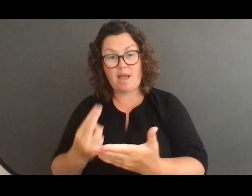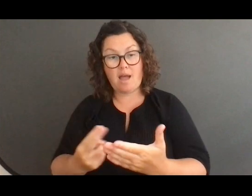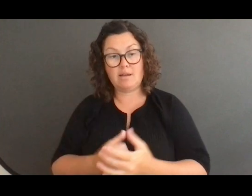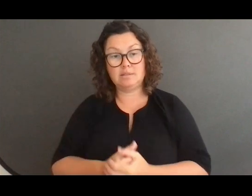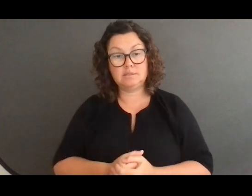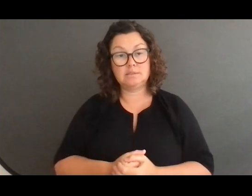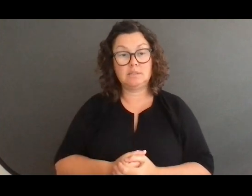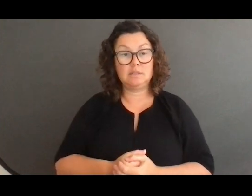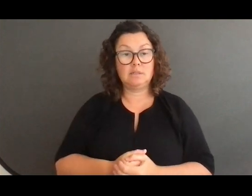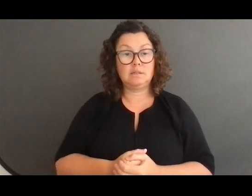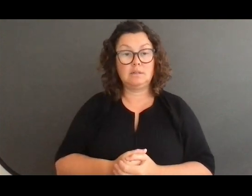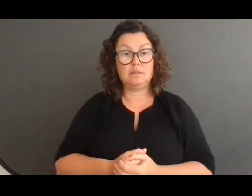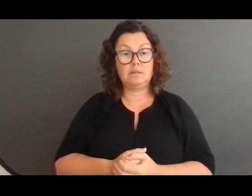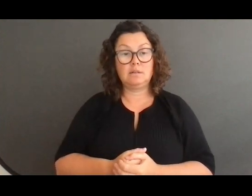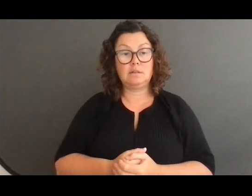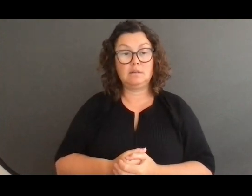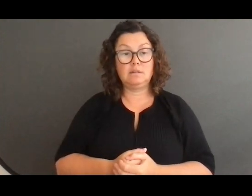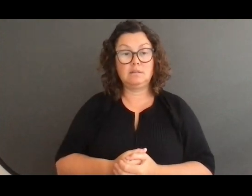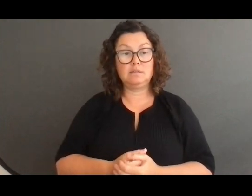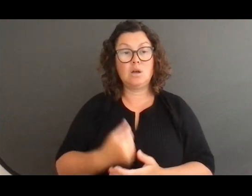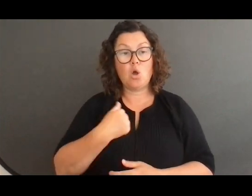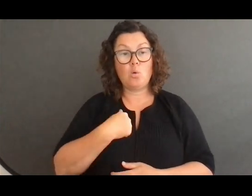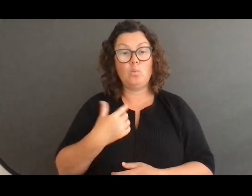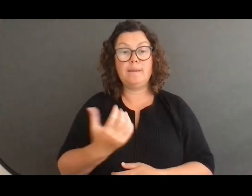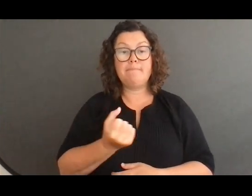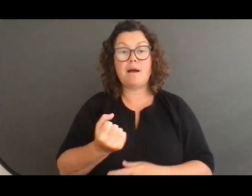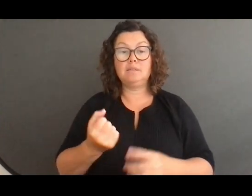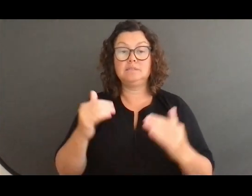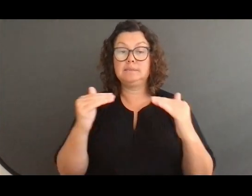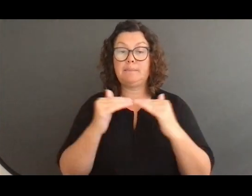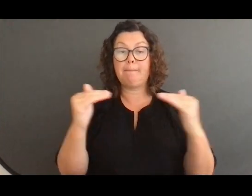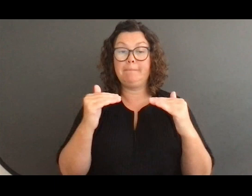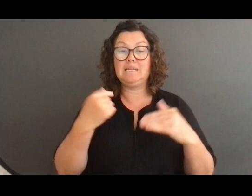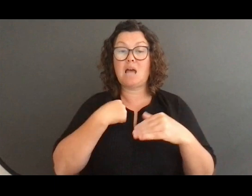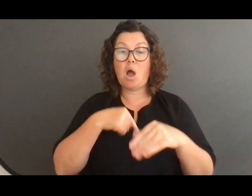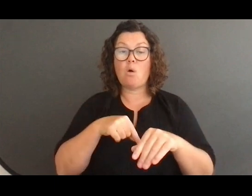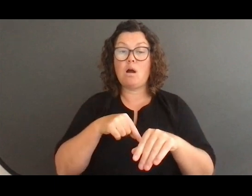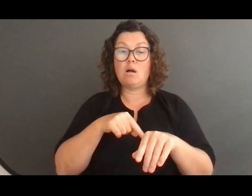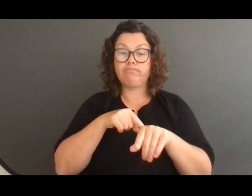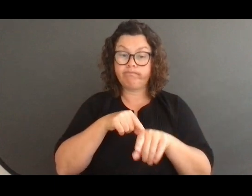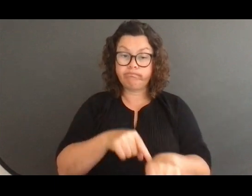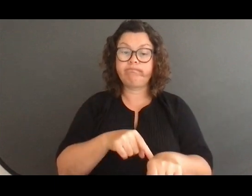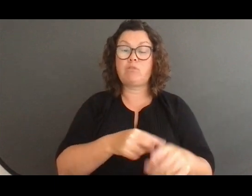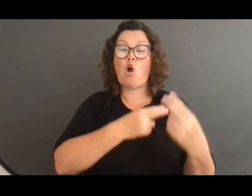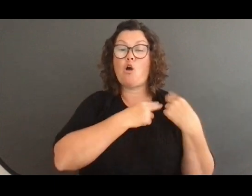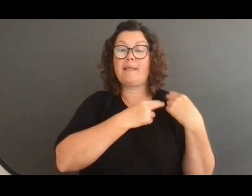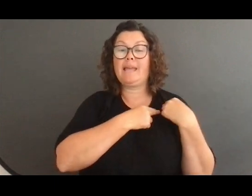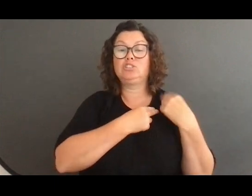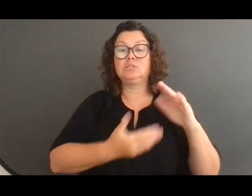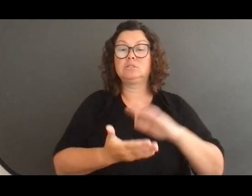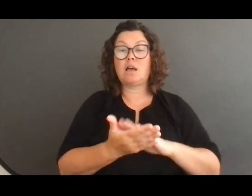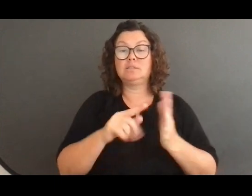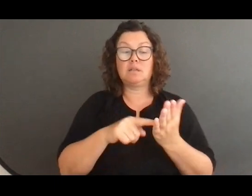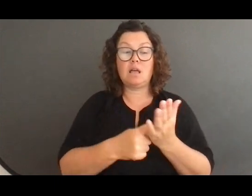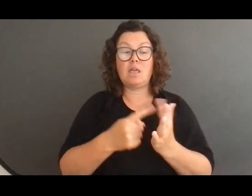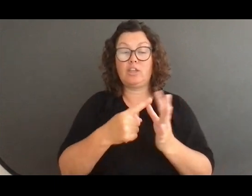are trying to meet our obligations under Te Tiriti or Waitangi, the Treaty of Waitangi. Our values include ideas like manakitanga,